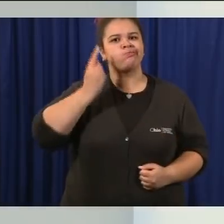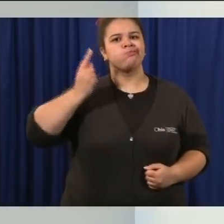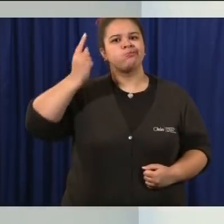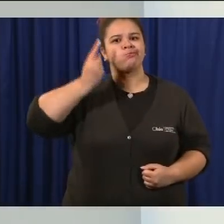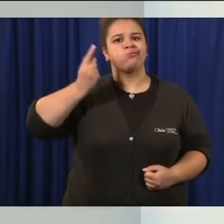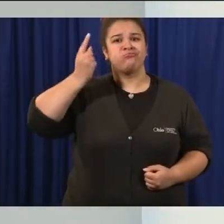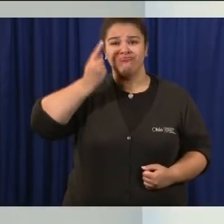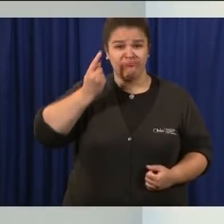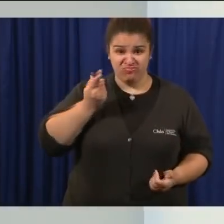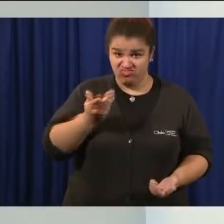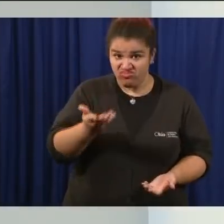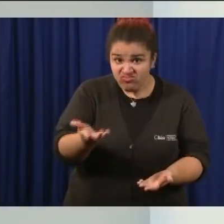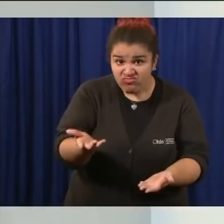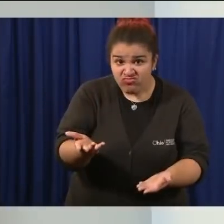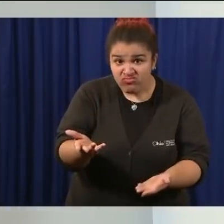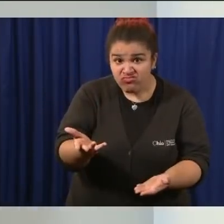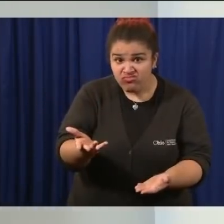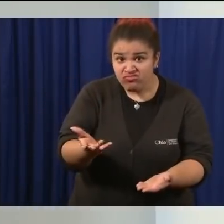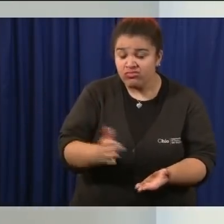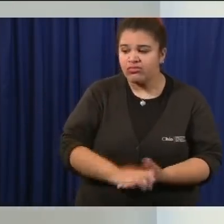programs.